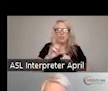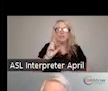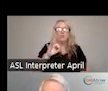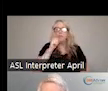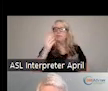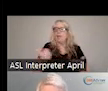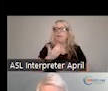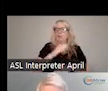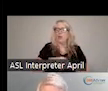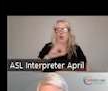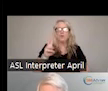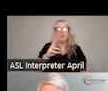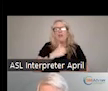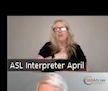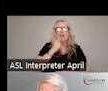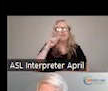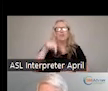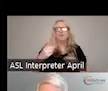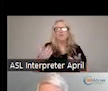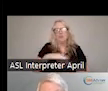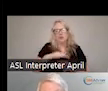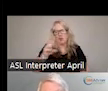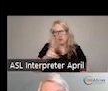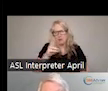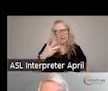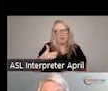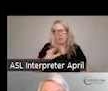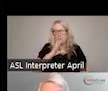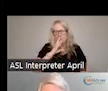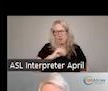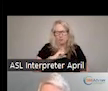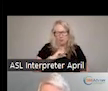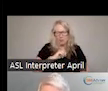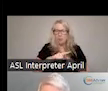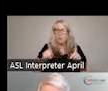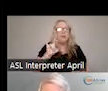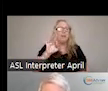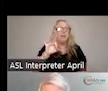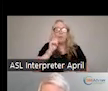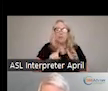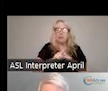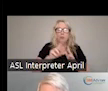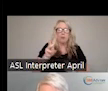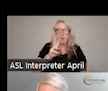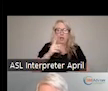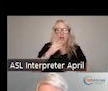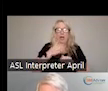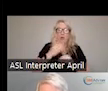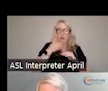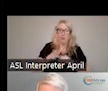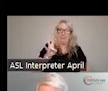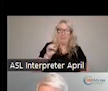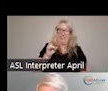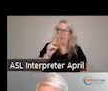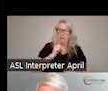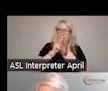Wednesday, which I love for you to be here on Wednesday because I don't like to talk to myself. But if you're not, we have over 70 now on YouTube. So if